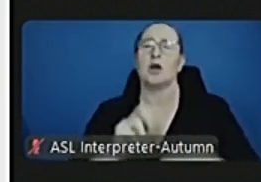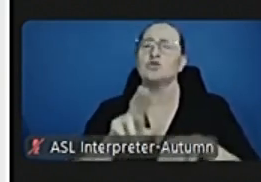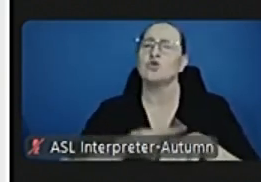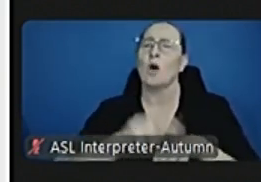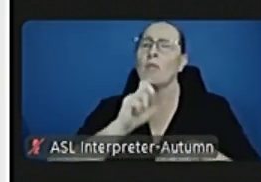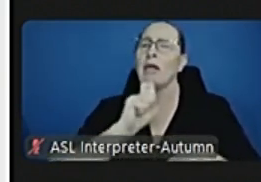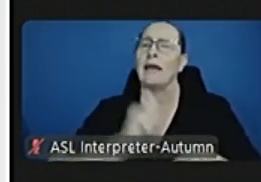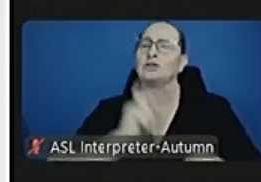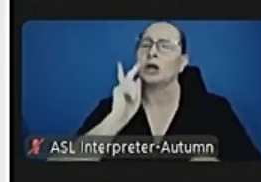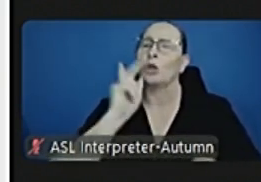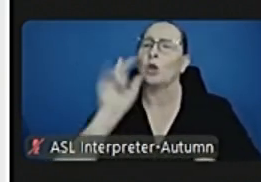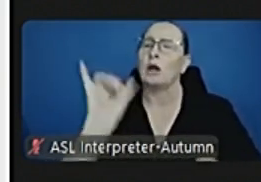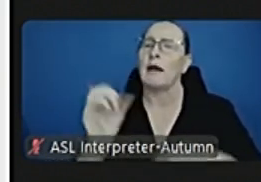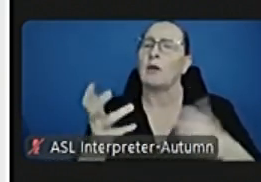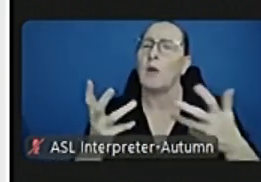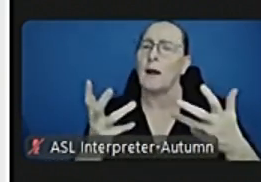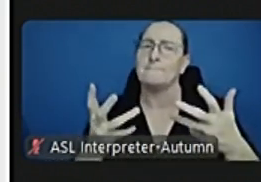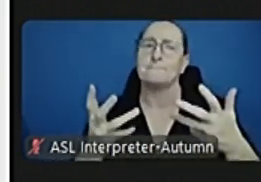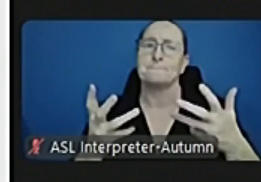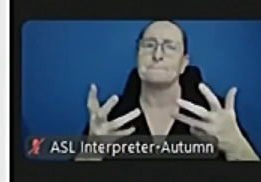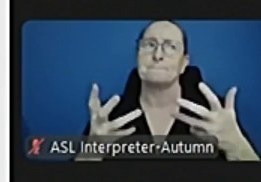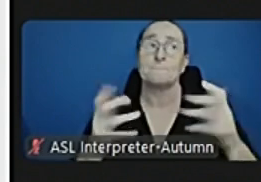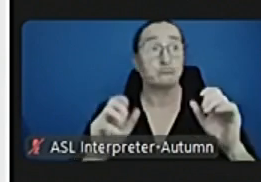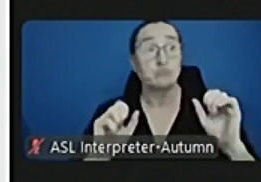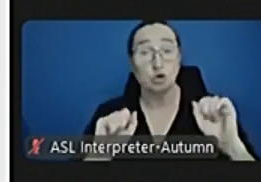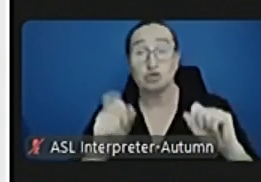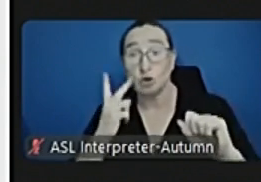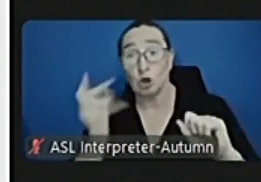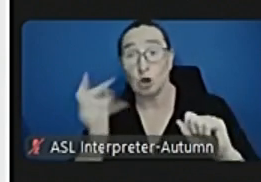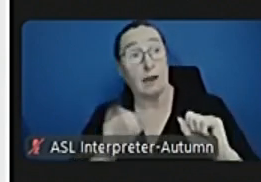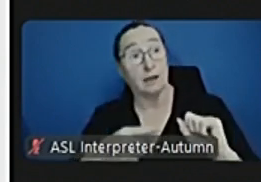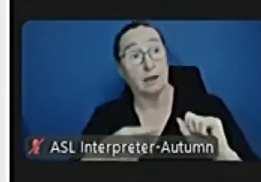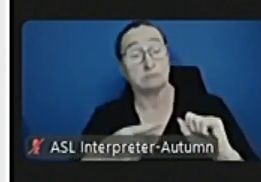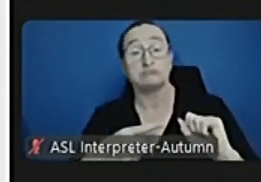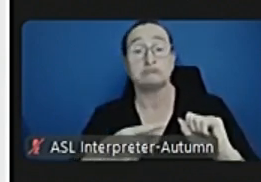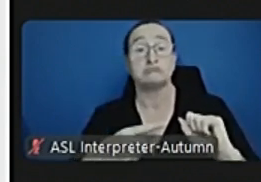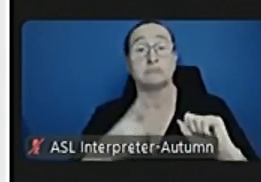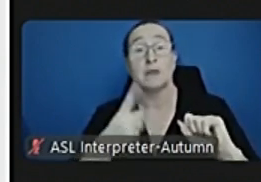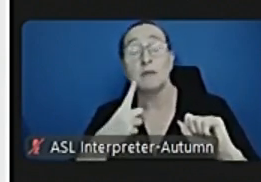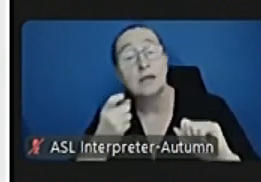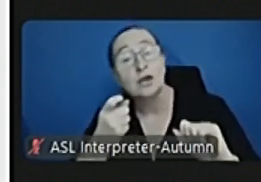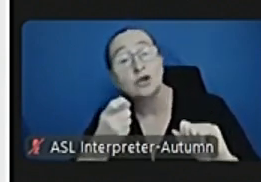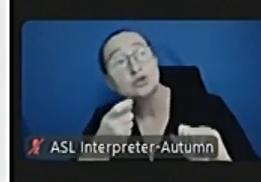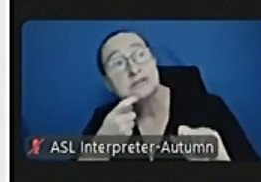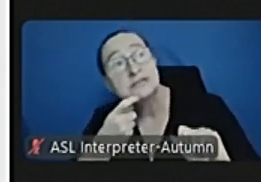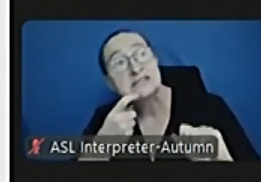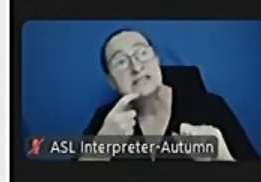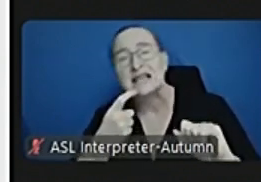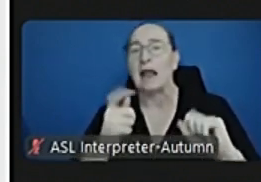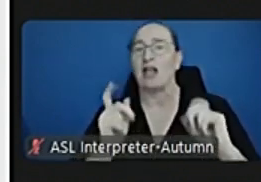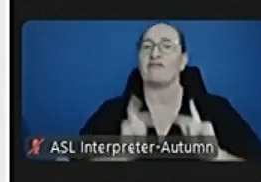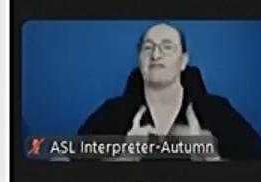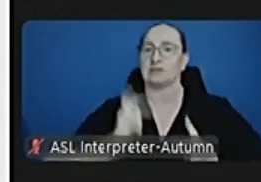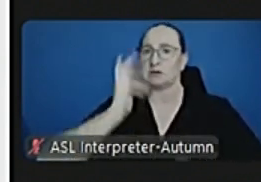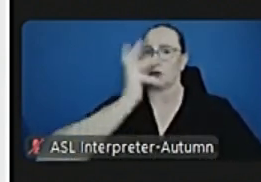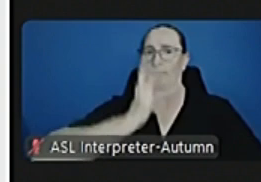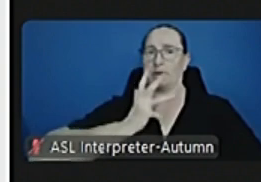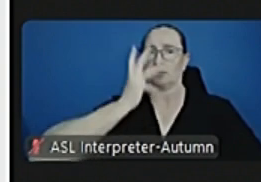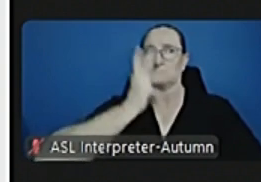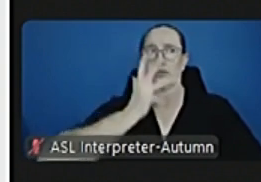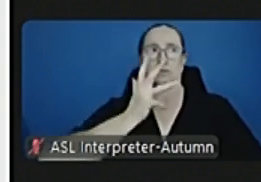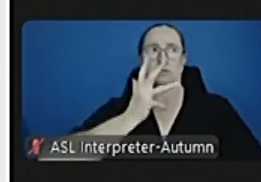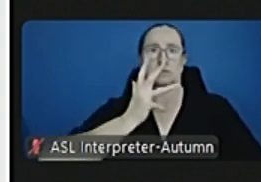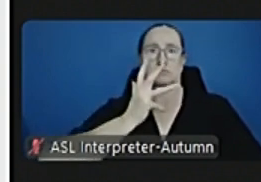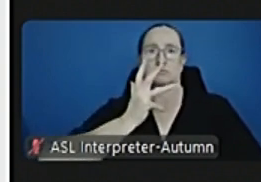like? Could look like that, because you see the physical appearances, don't you? She's not one